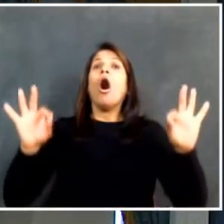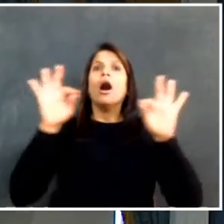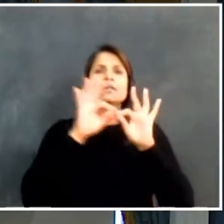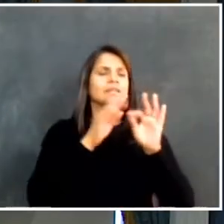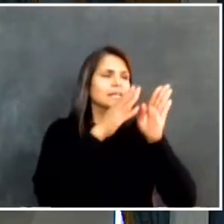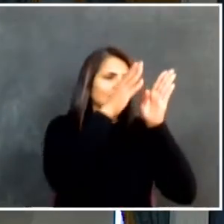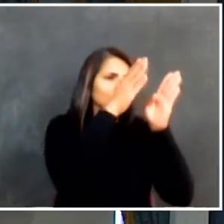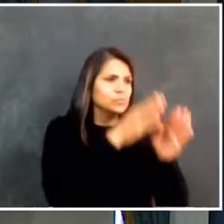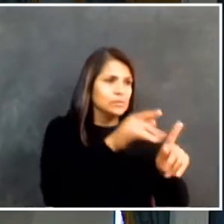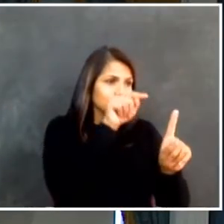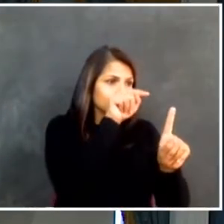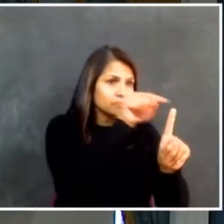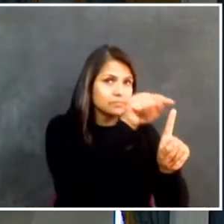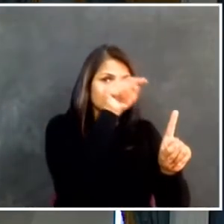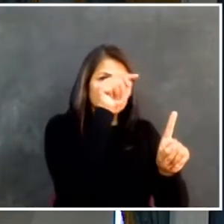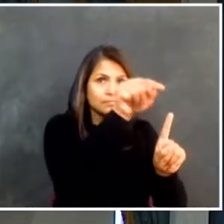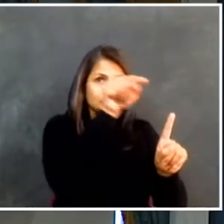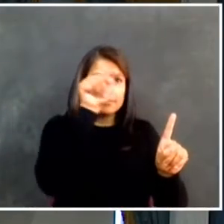families,